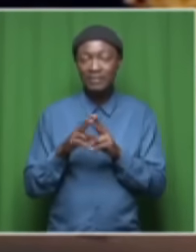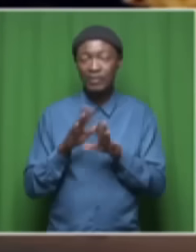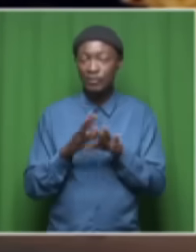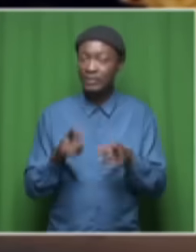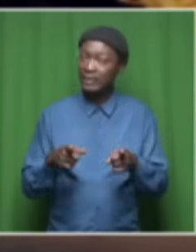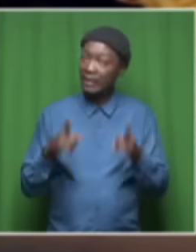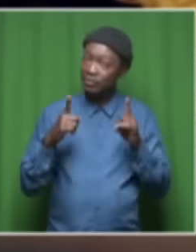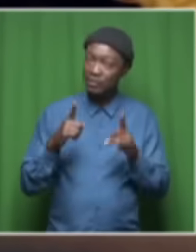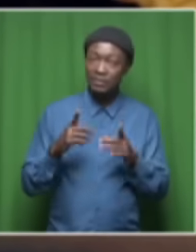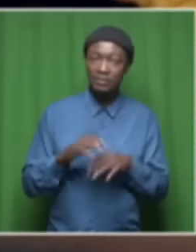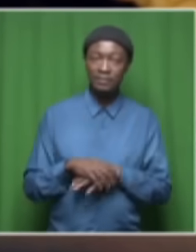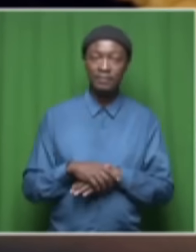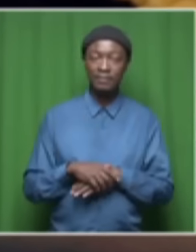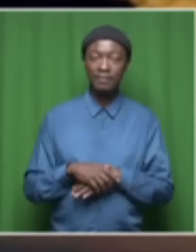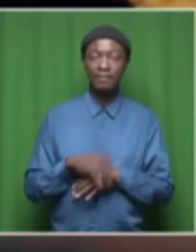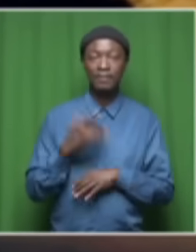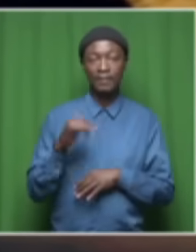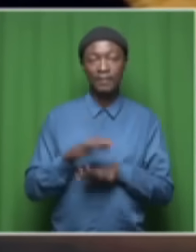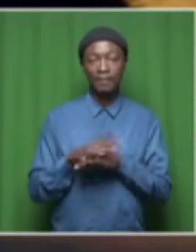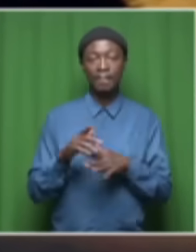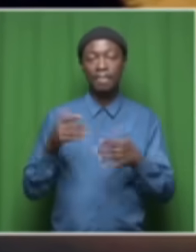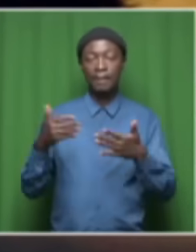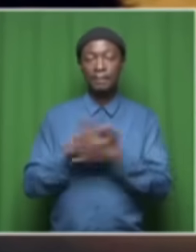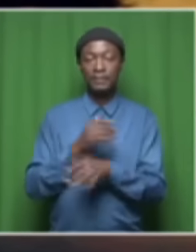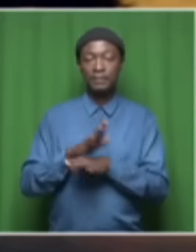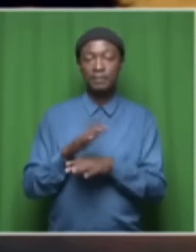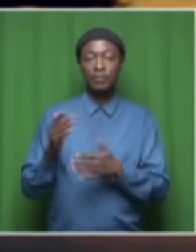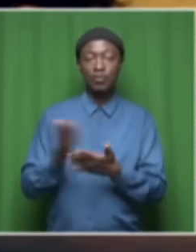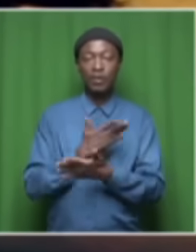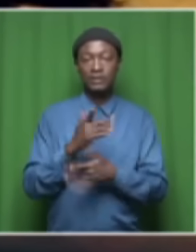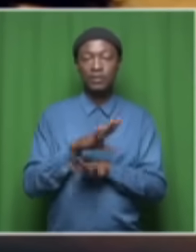dangerous. And still a man missing, being washed